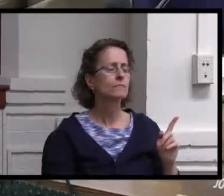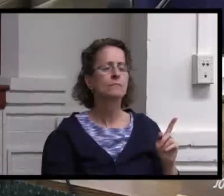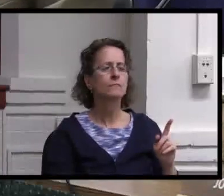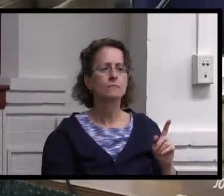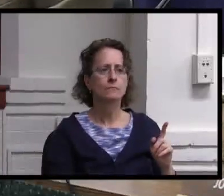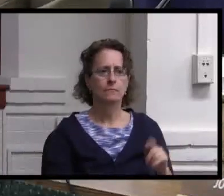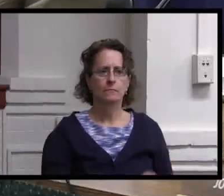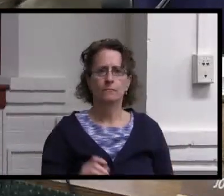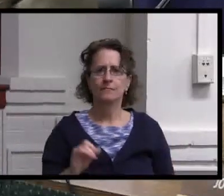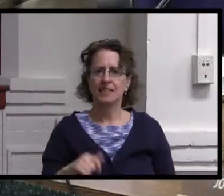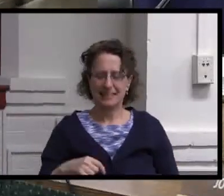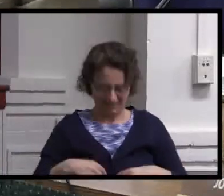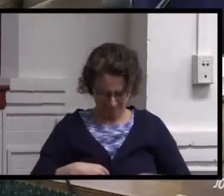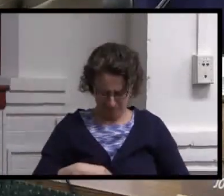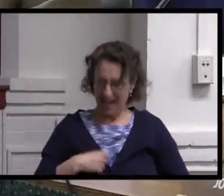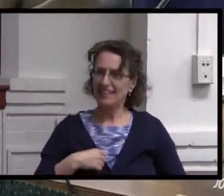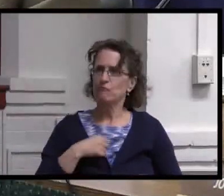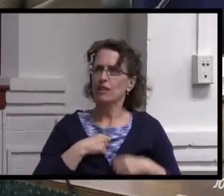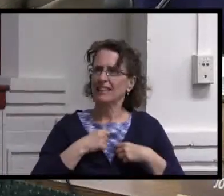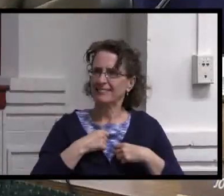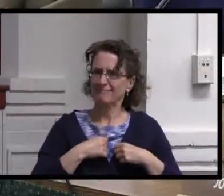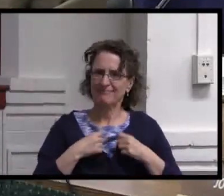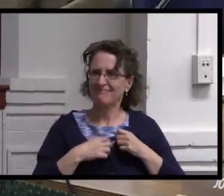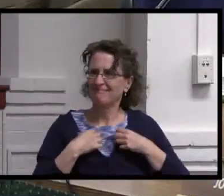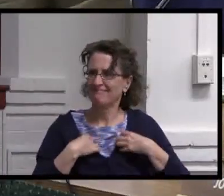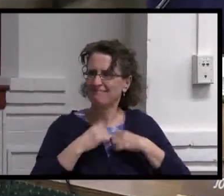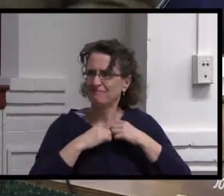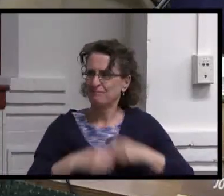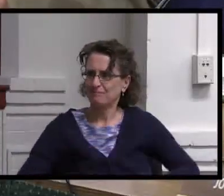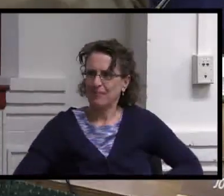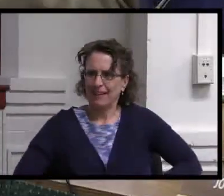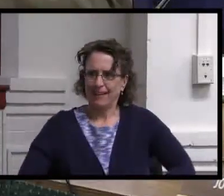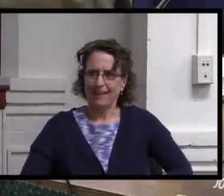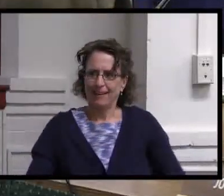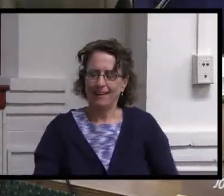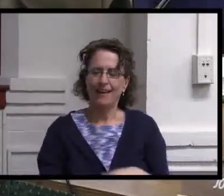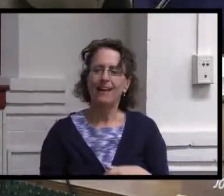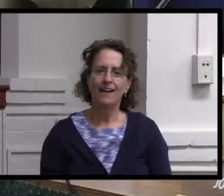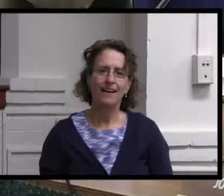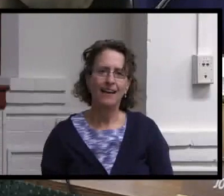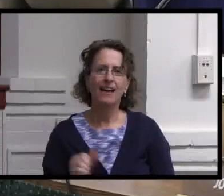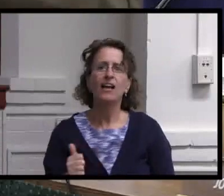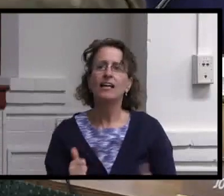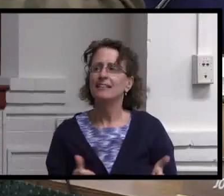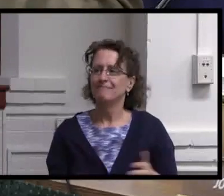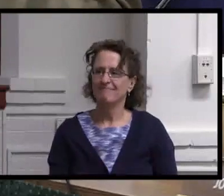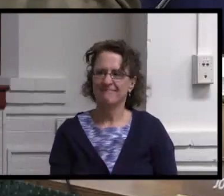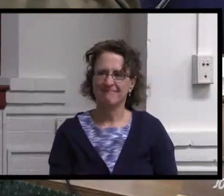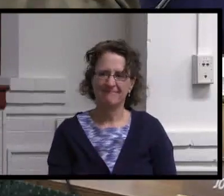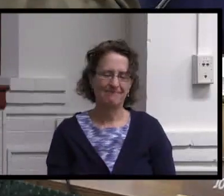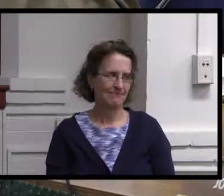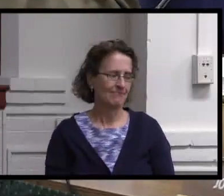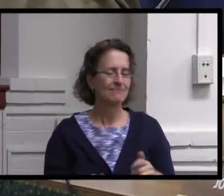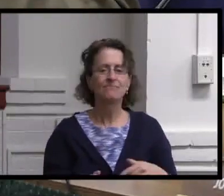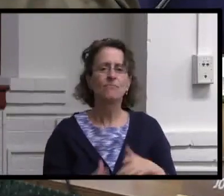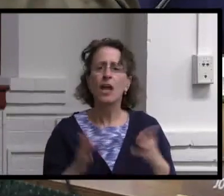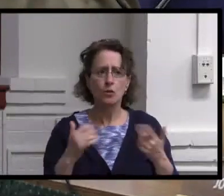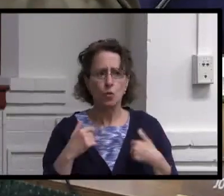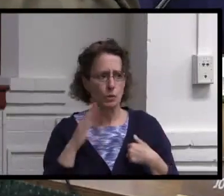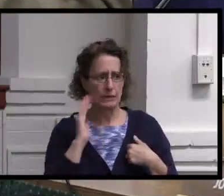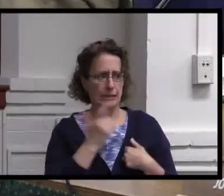the relief, okay. you can move yeah. on. And I'm assuming we're all on the same page. I don't want to assume, so I'm asking.